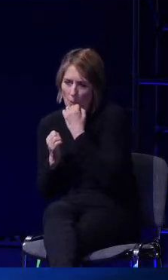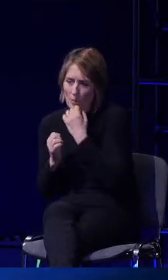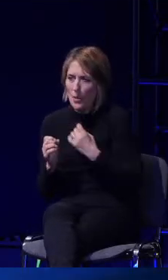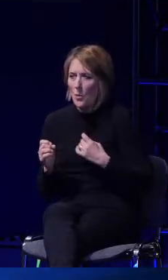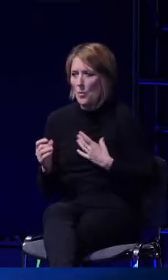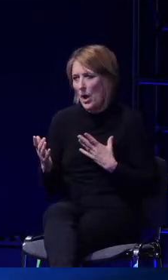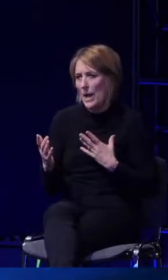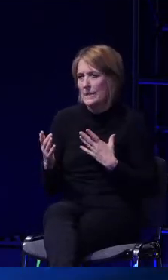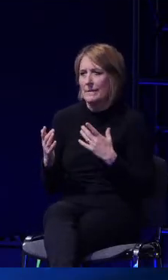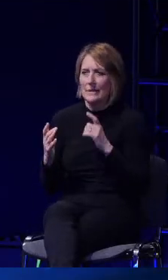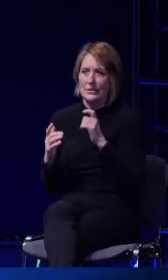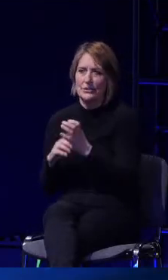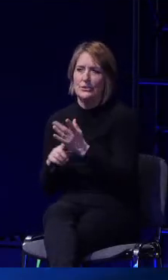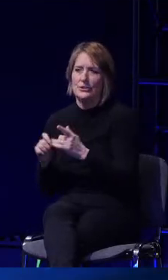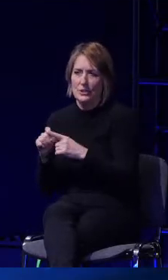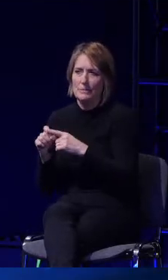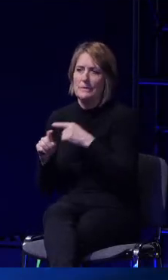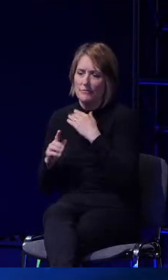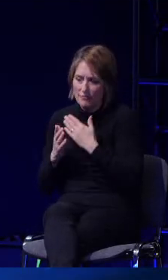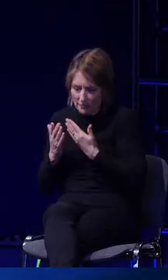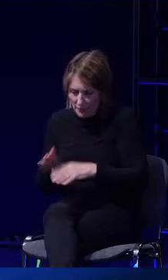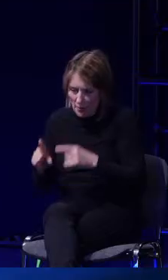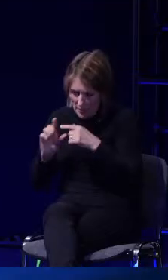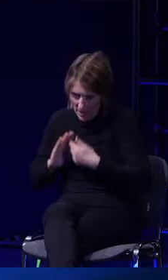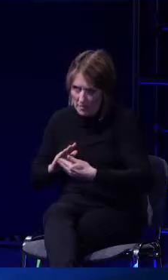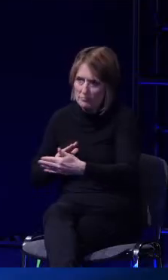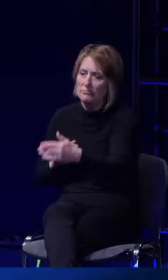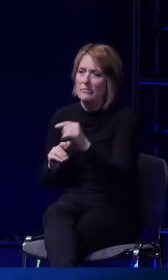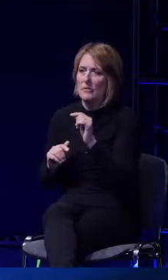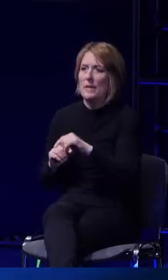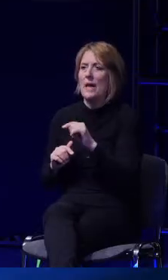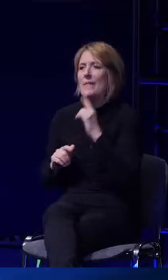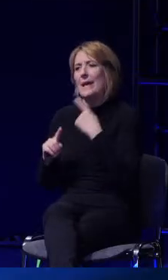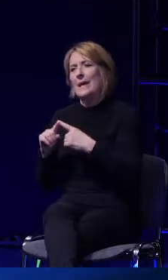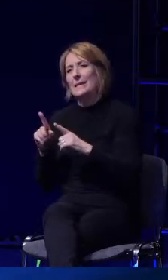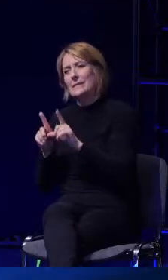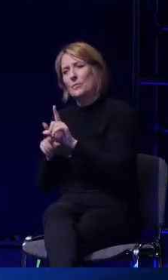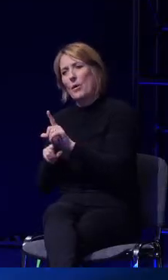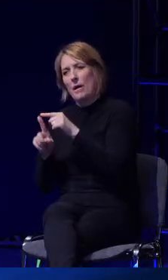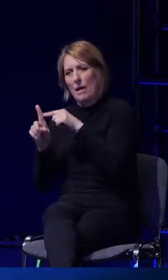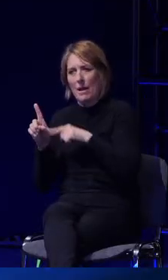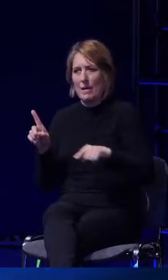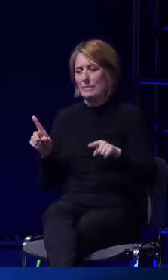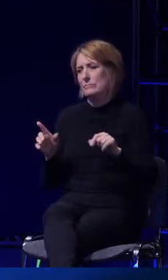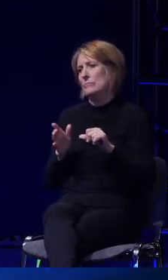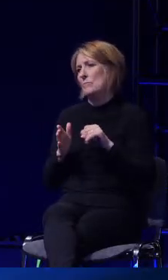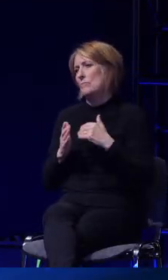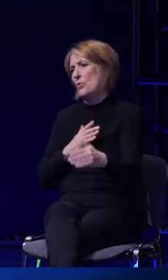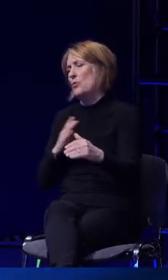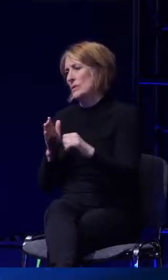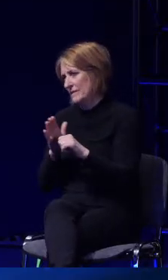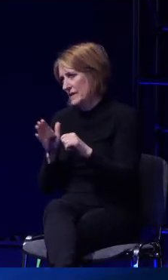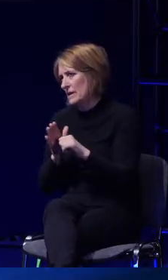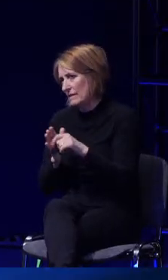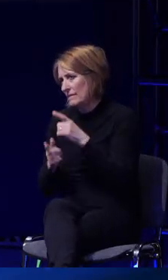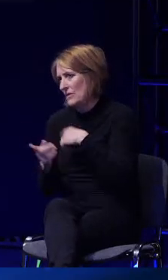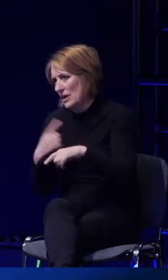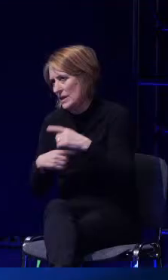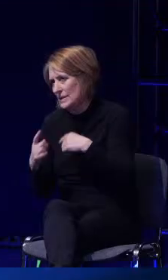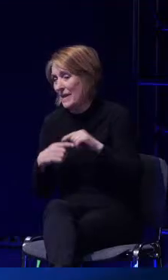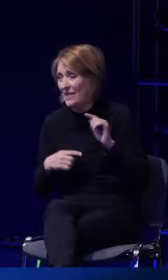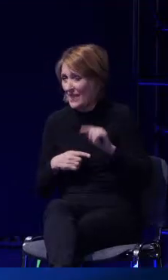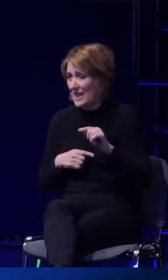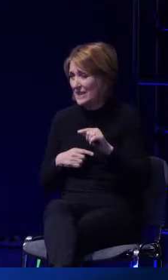from there. And I think XY would have been more difficult to. I was just going to say, like, that tape being the core part of like a lot